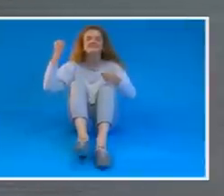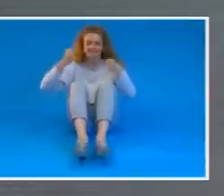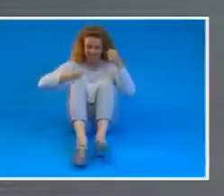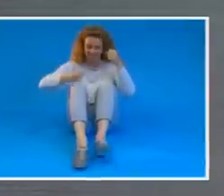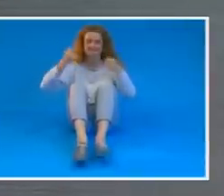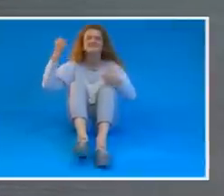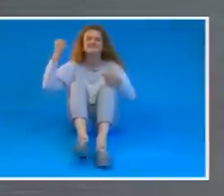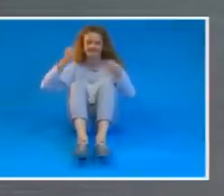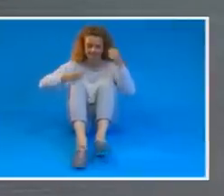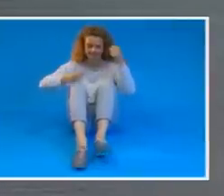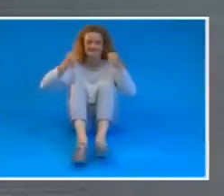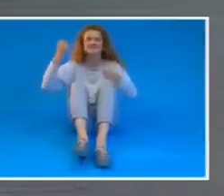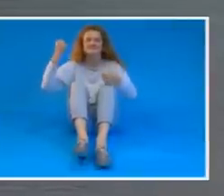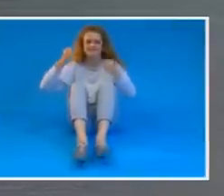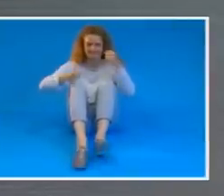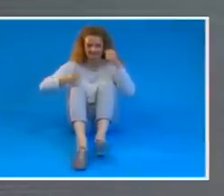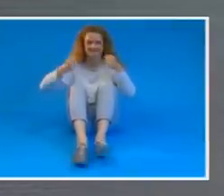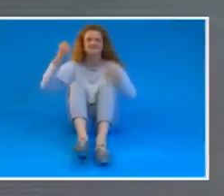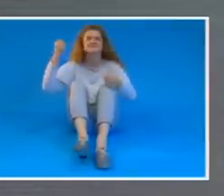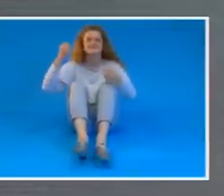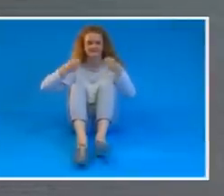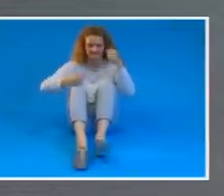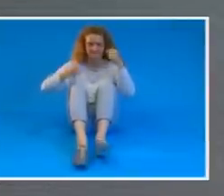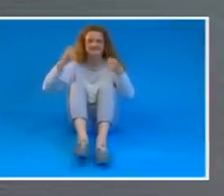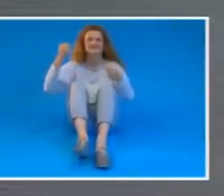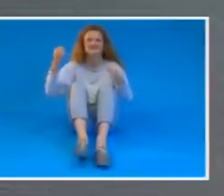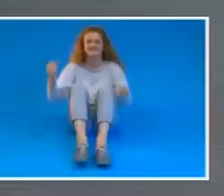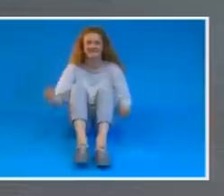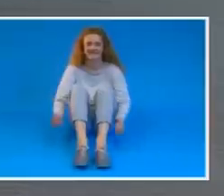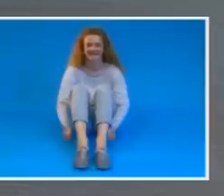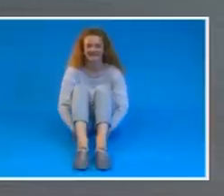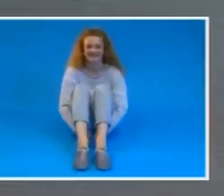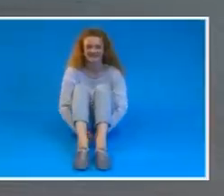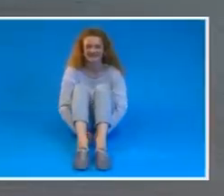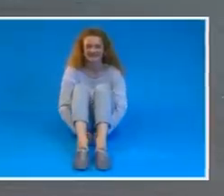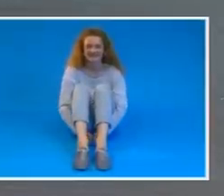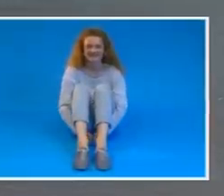now, wake now. Peter's wide awake now all day long.